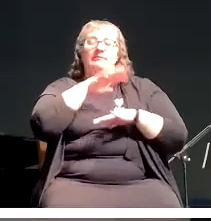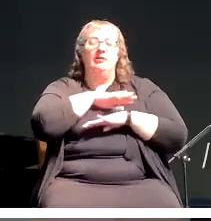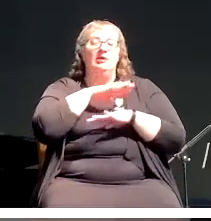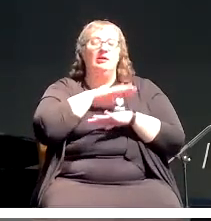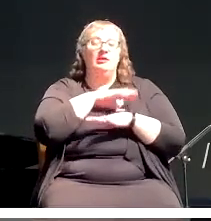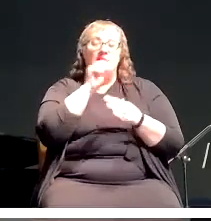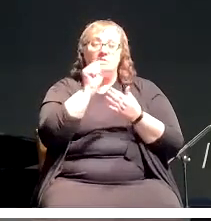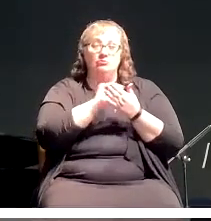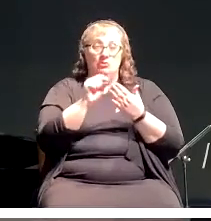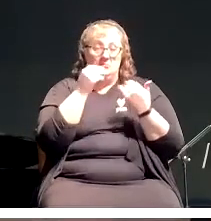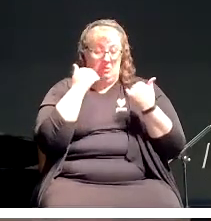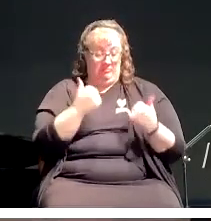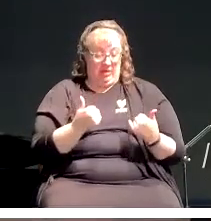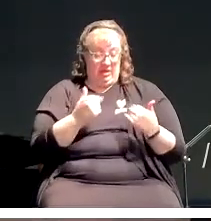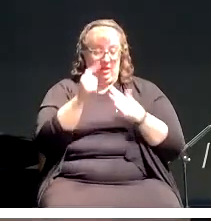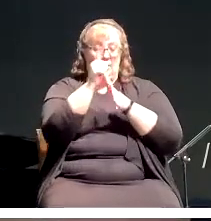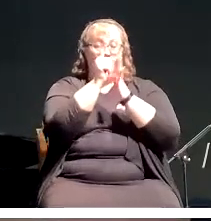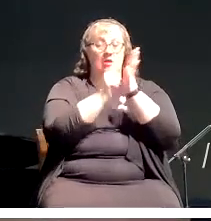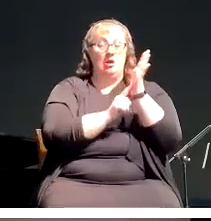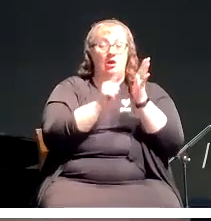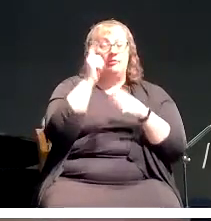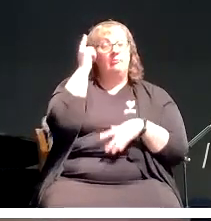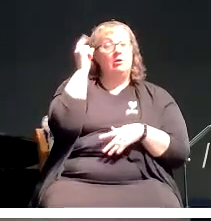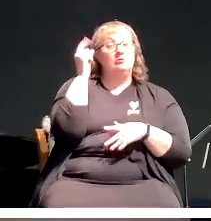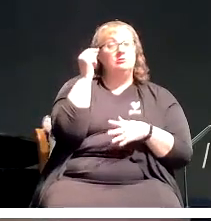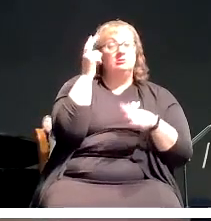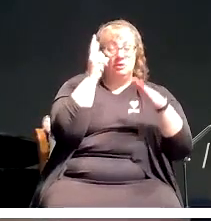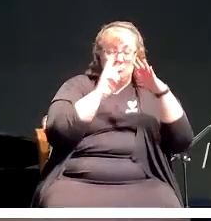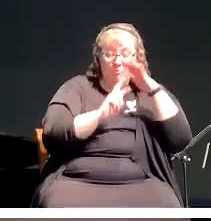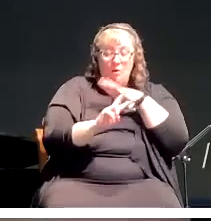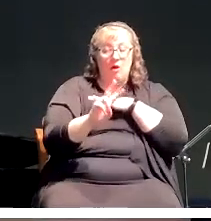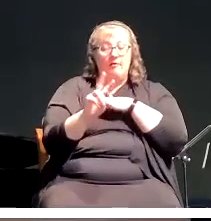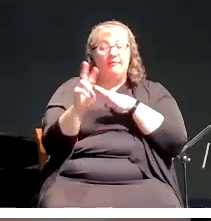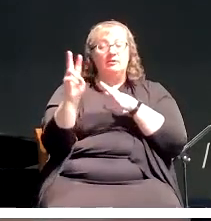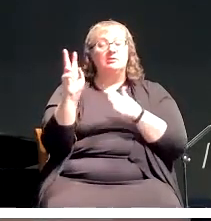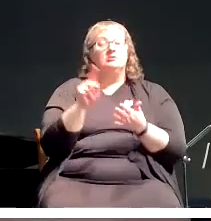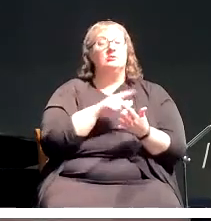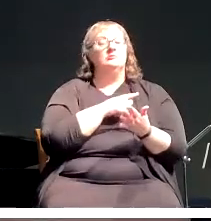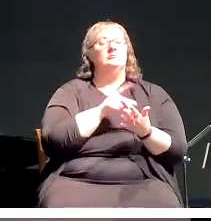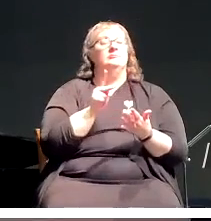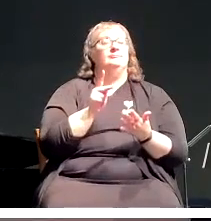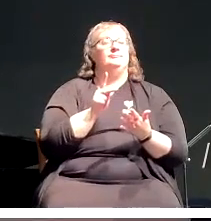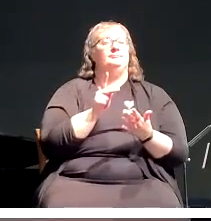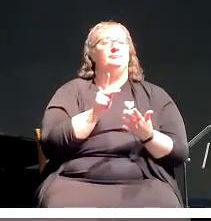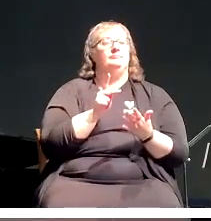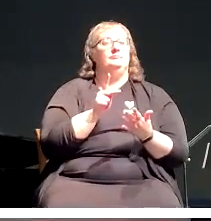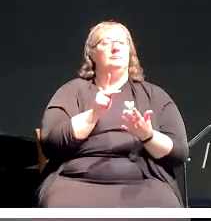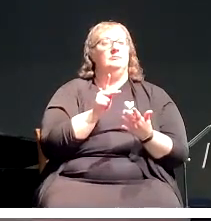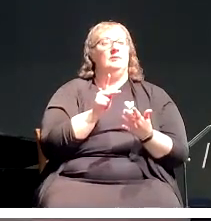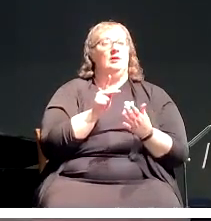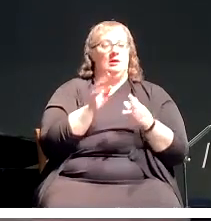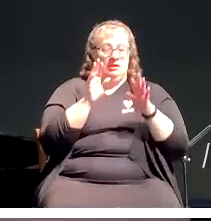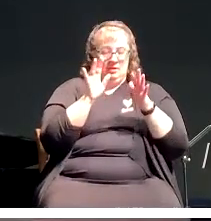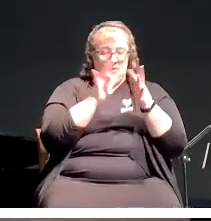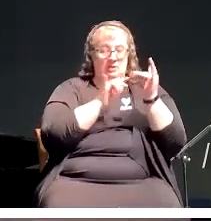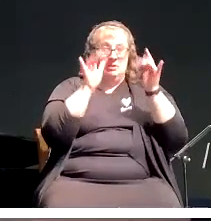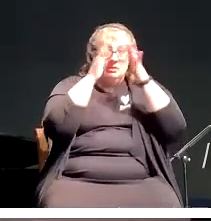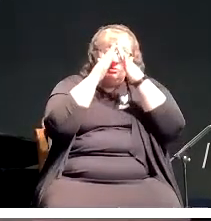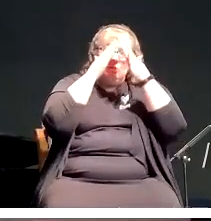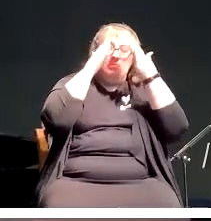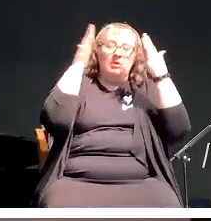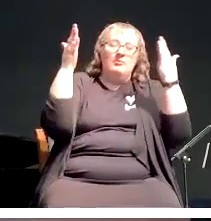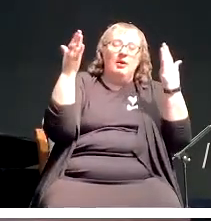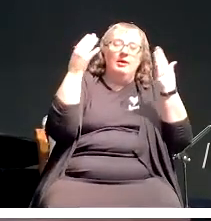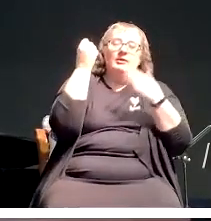is written about me in the law of Moses, the prophets, and the Psalms. Then he opened their minds so they could understand